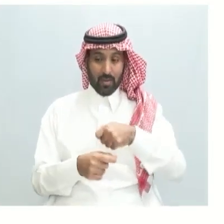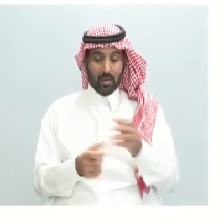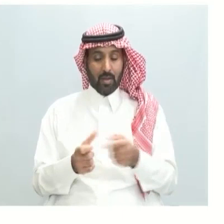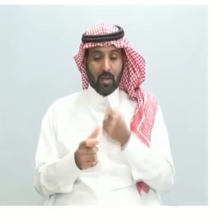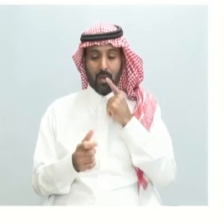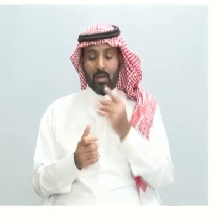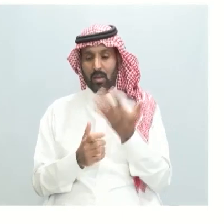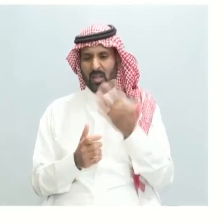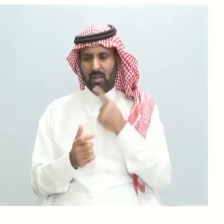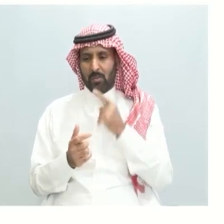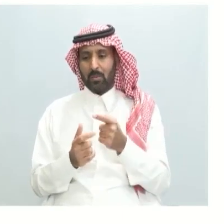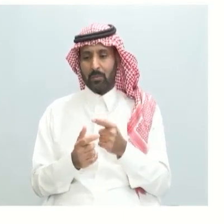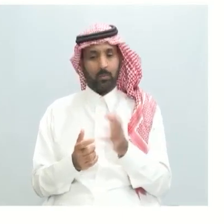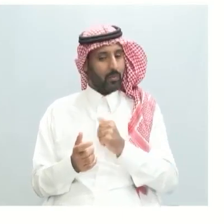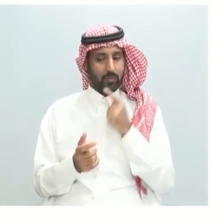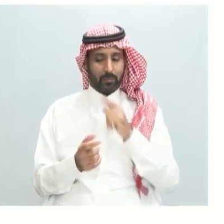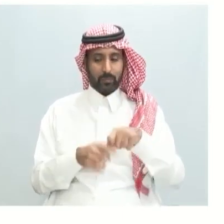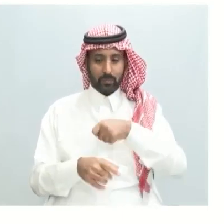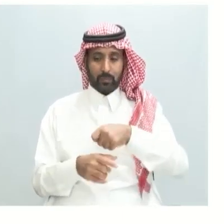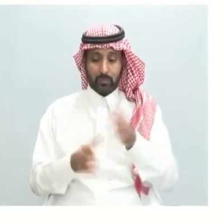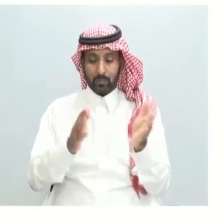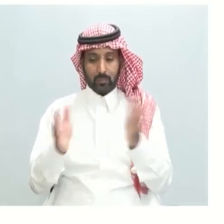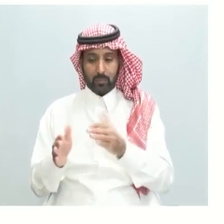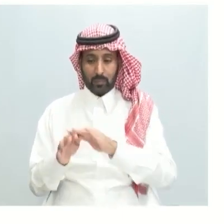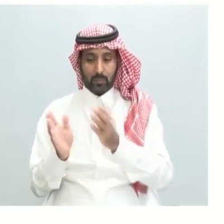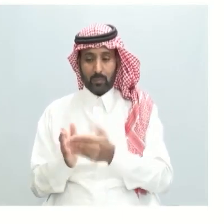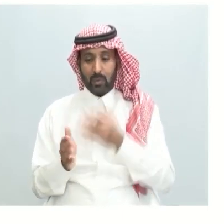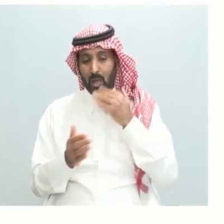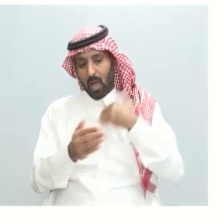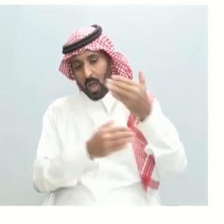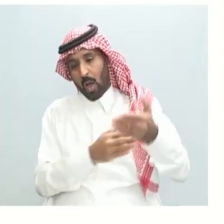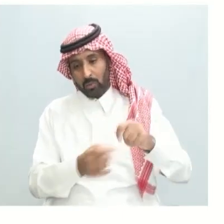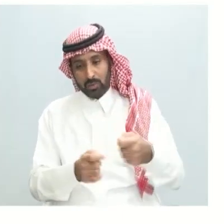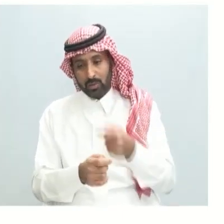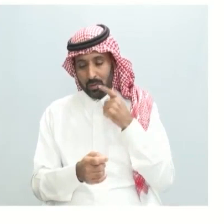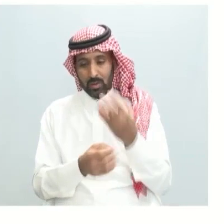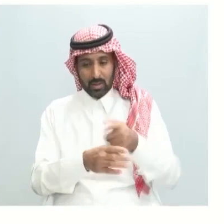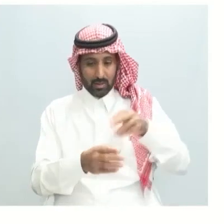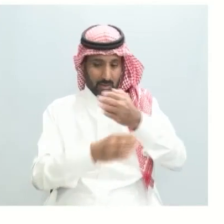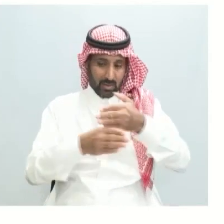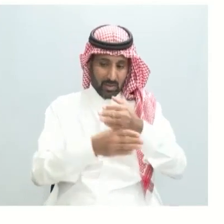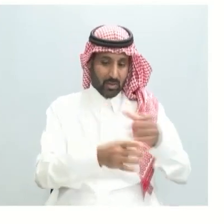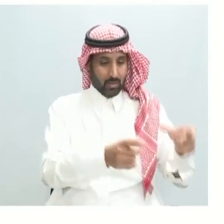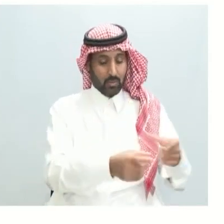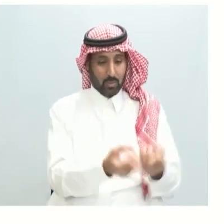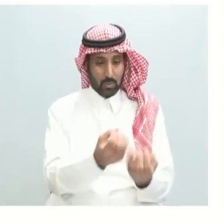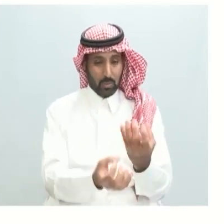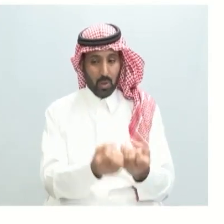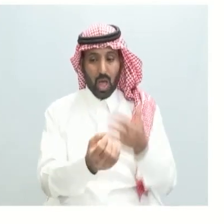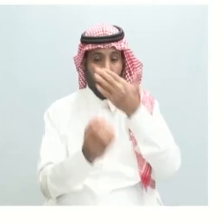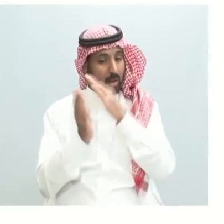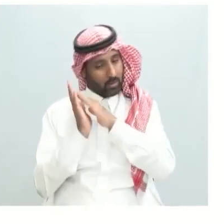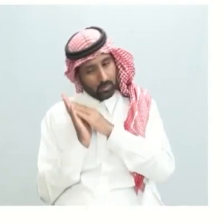The African hut, there are no cooking facilities. You cook outside using, of course, wood.